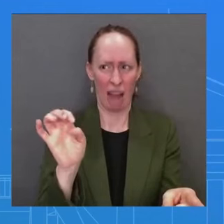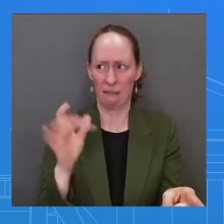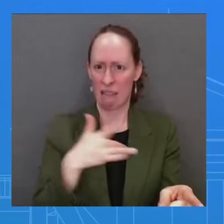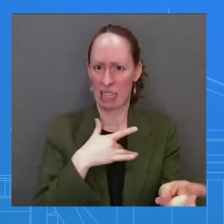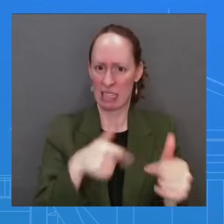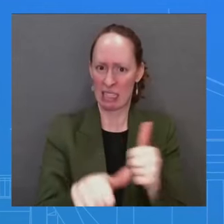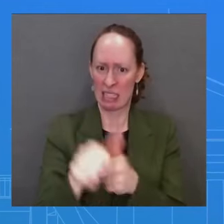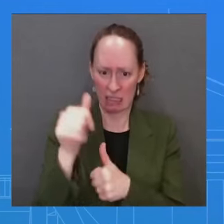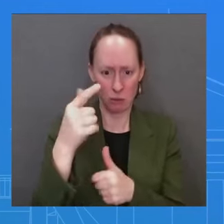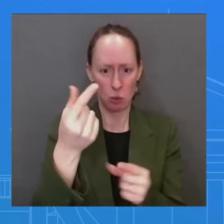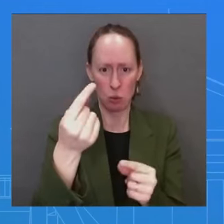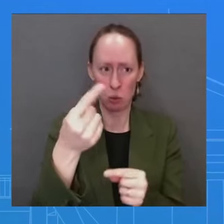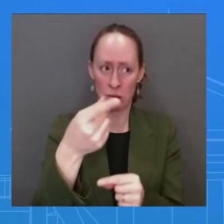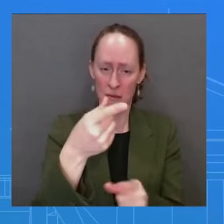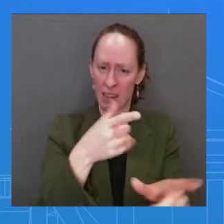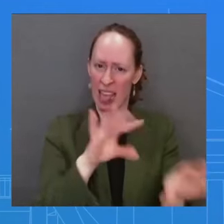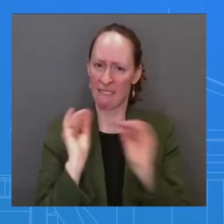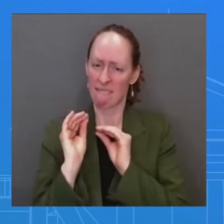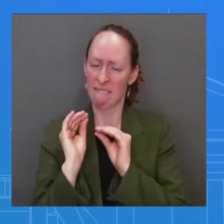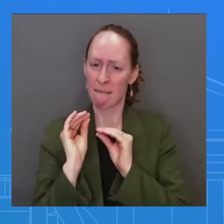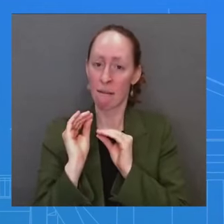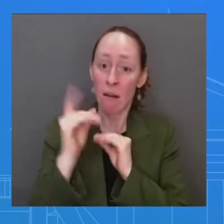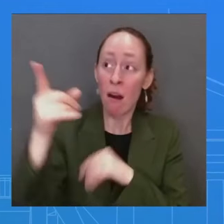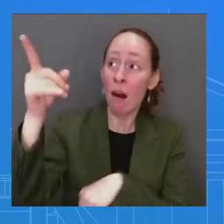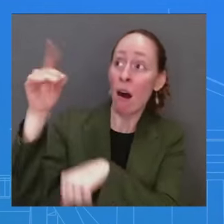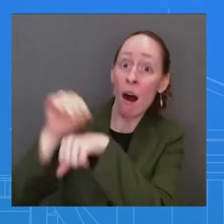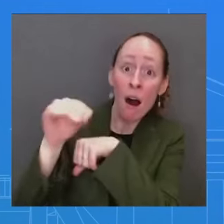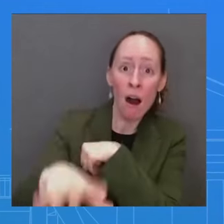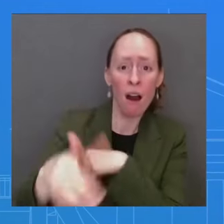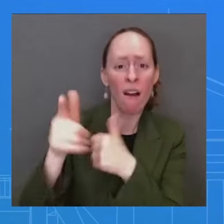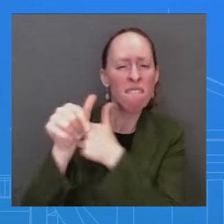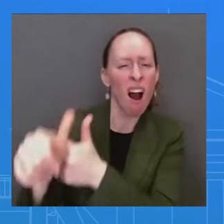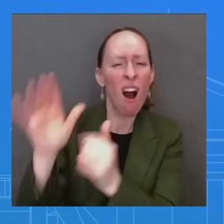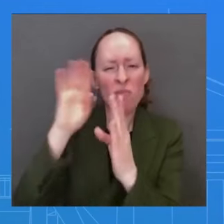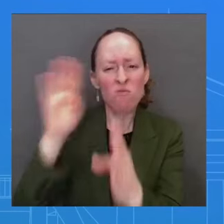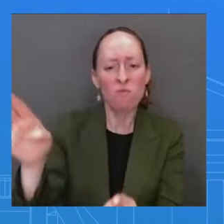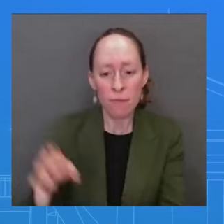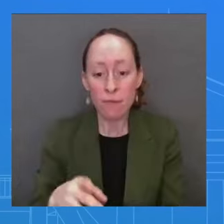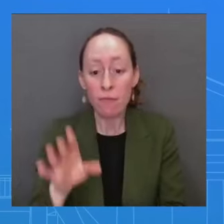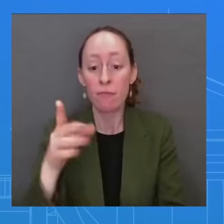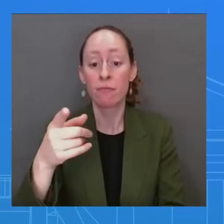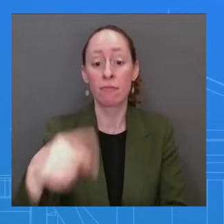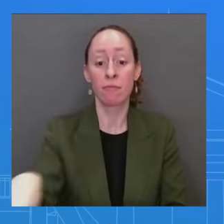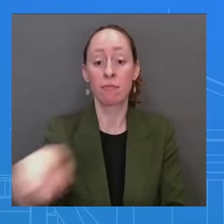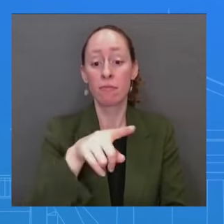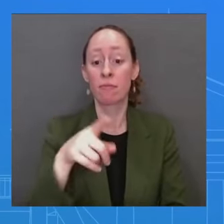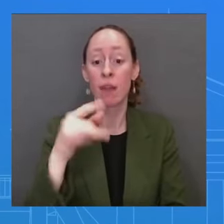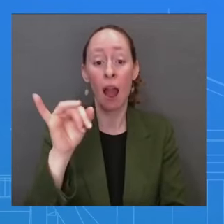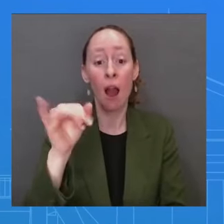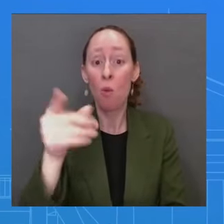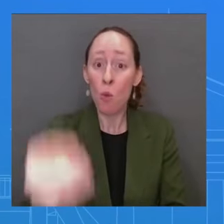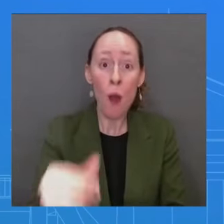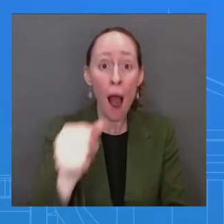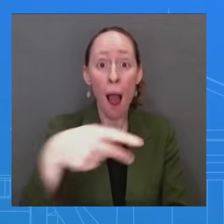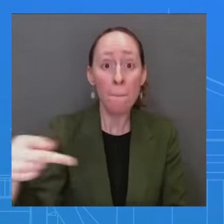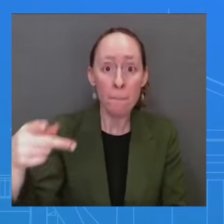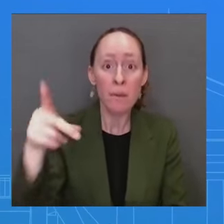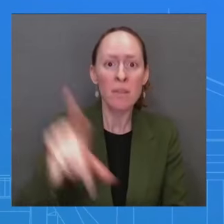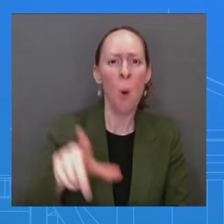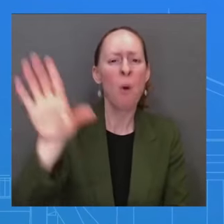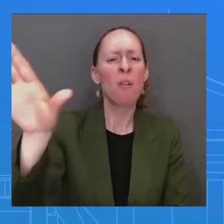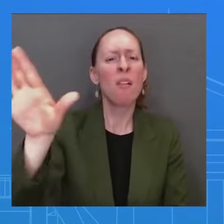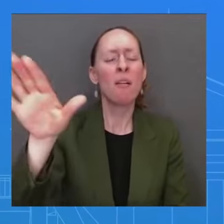course, stay in touch. If you haven't logged on and gotten the app from the State Department where you can get notifications, you ought to do that, because I'm sure the